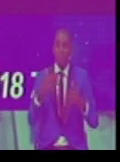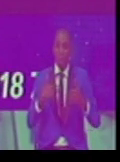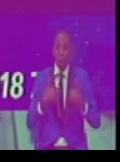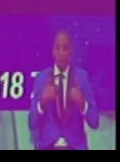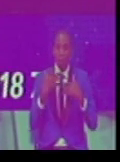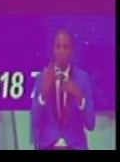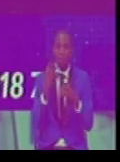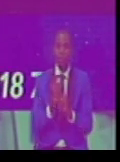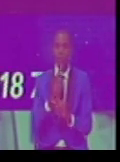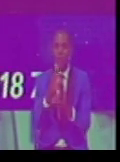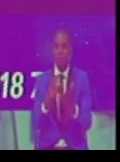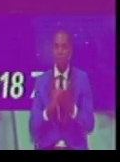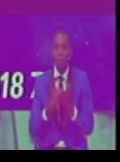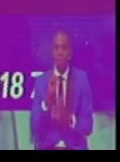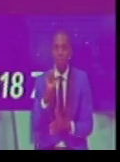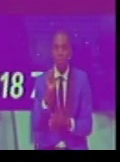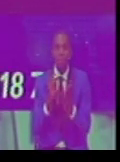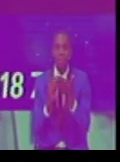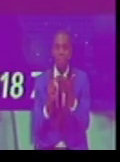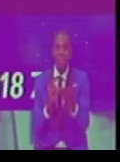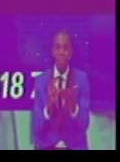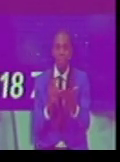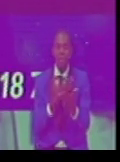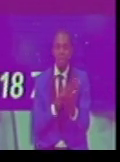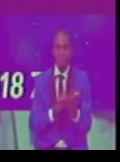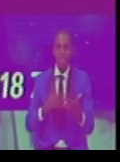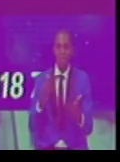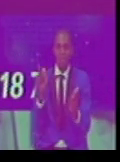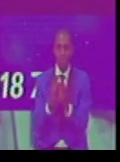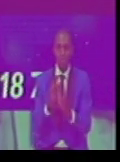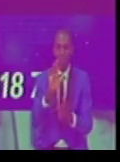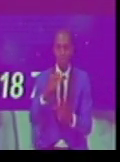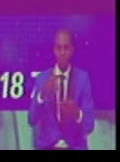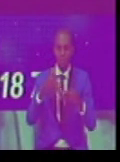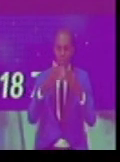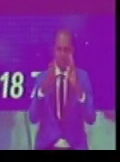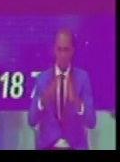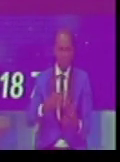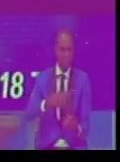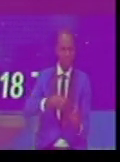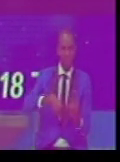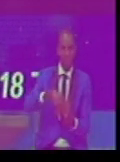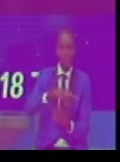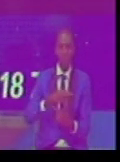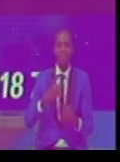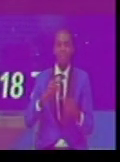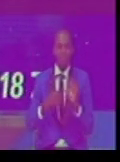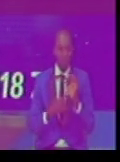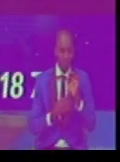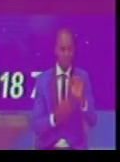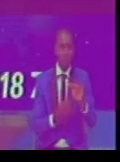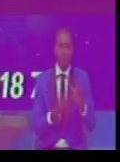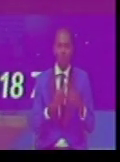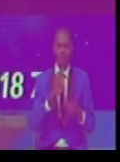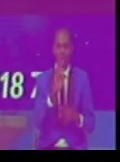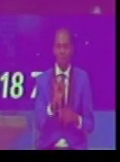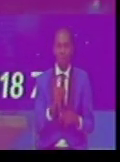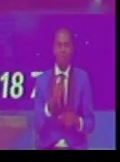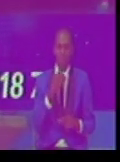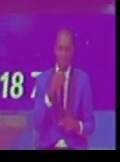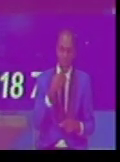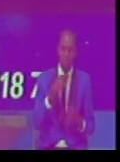here, to the left-hand side. Our leaders are waiting to receive you, to interview you, and to give you the chance